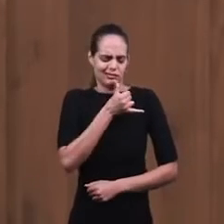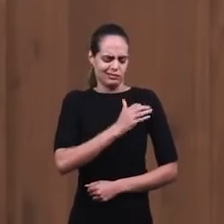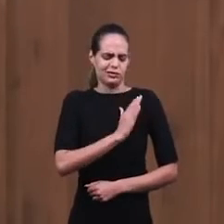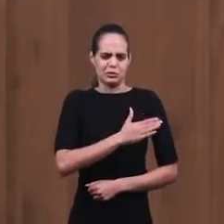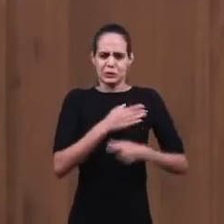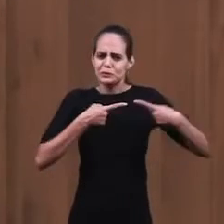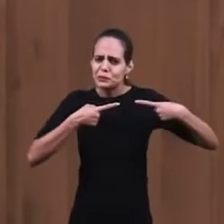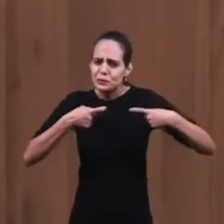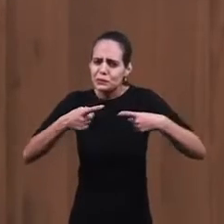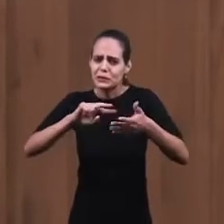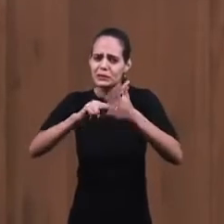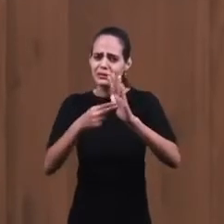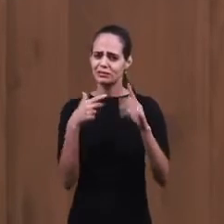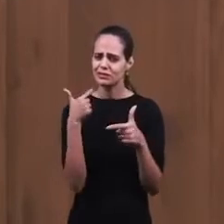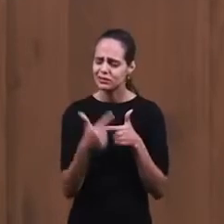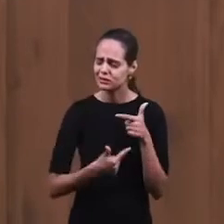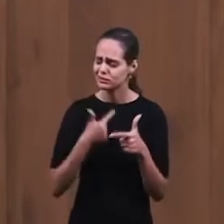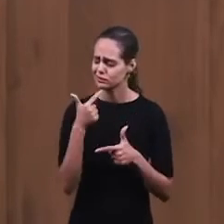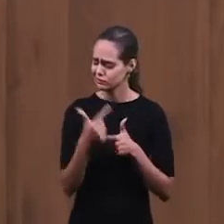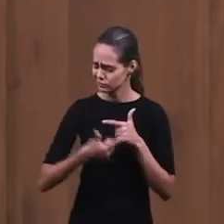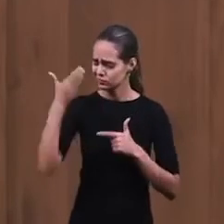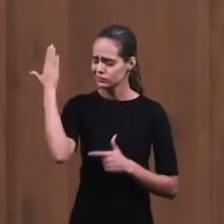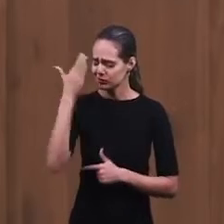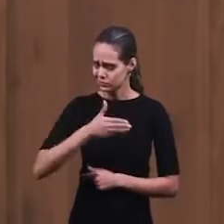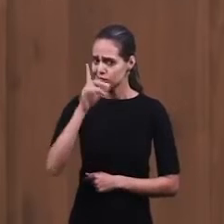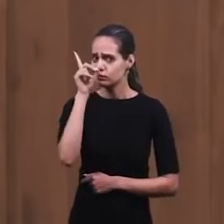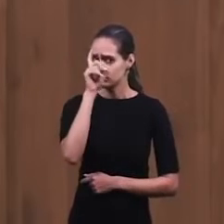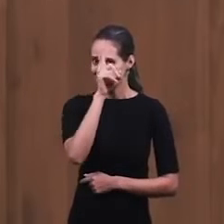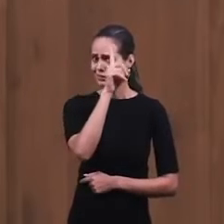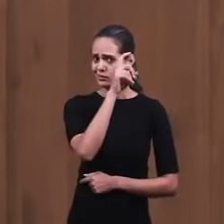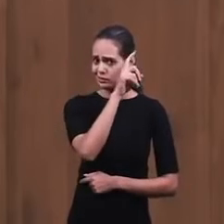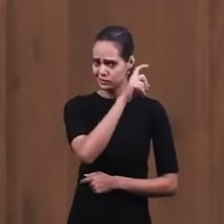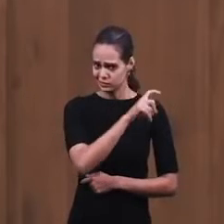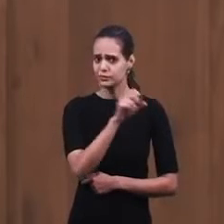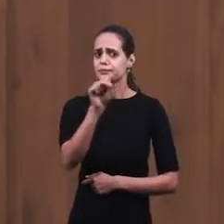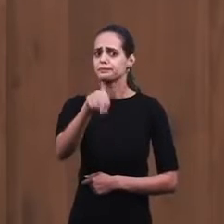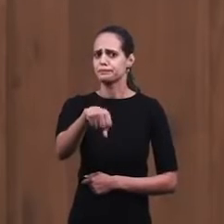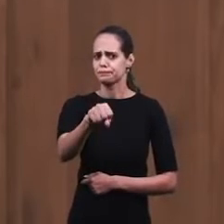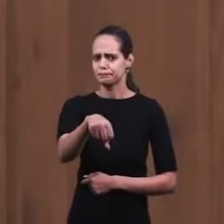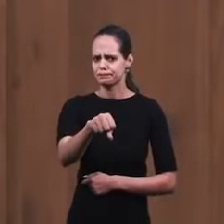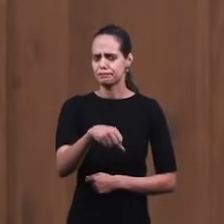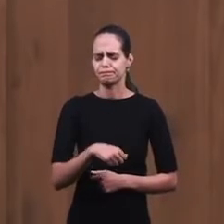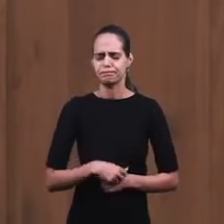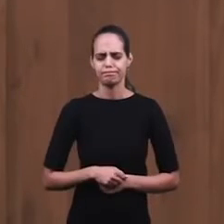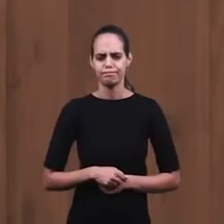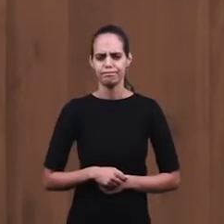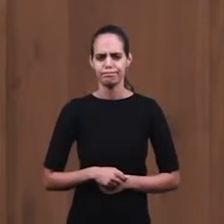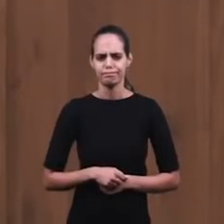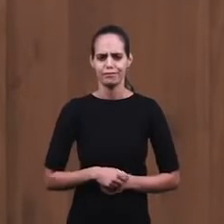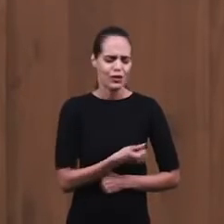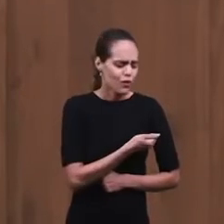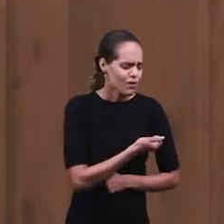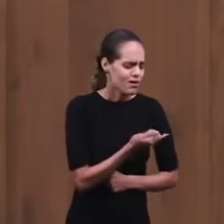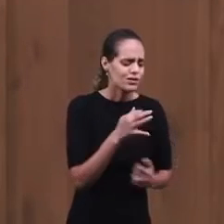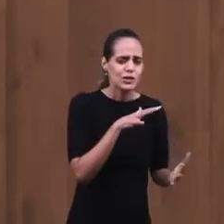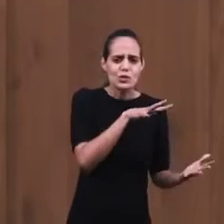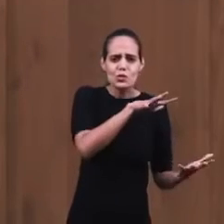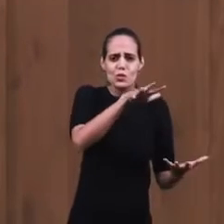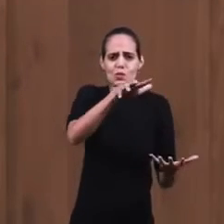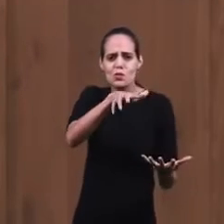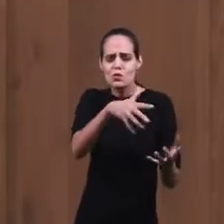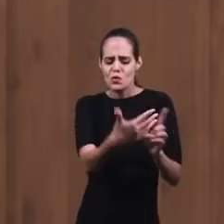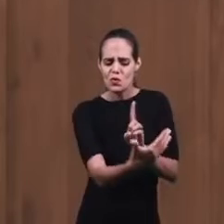faced? How many times the world tries to influence us, try to pretend to be our